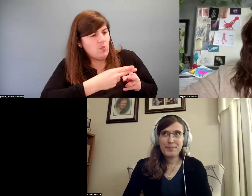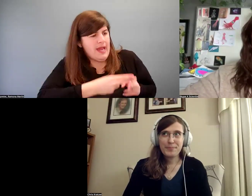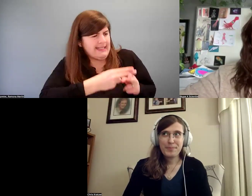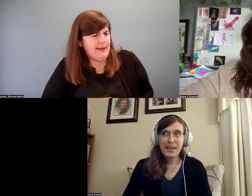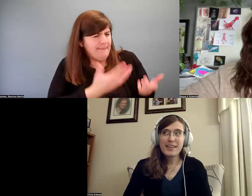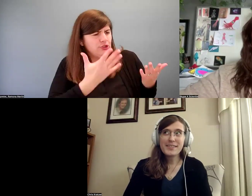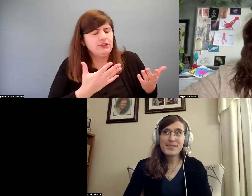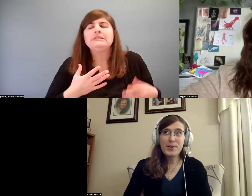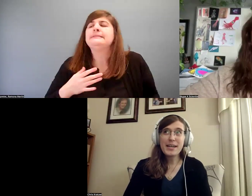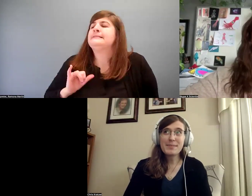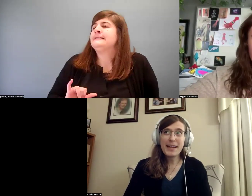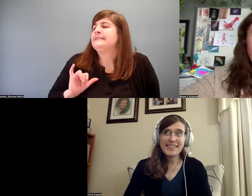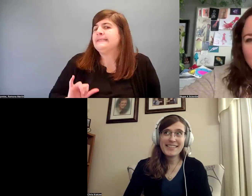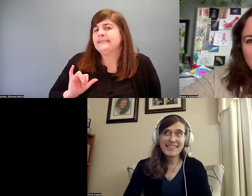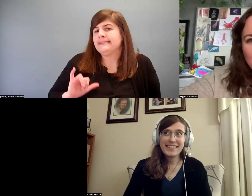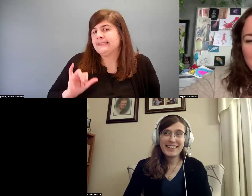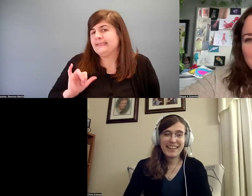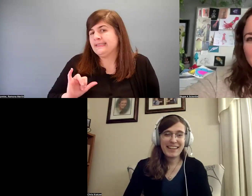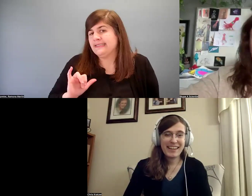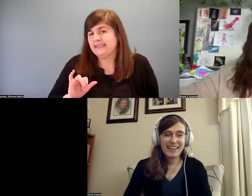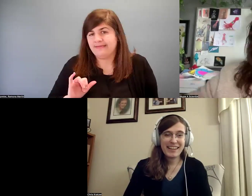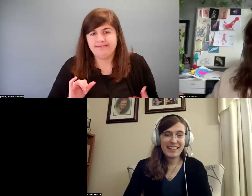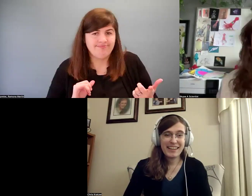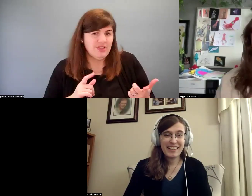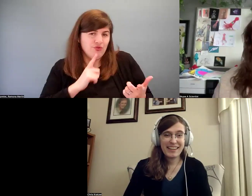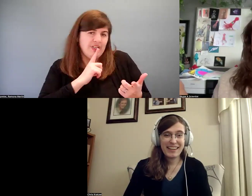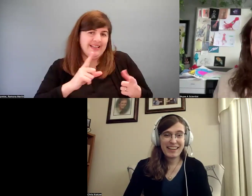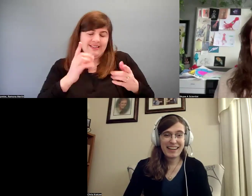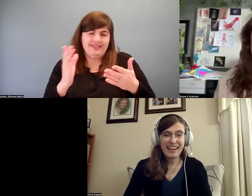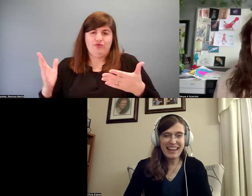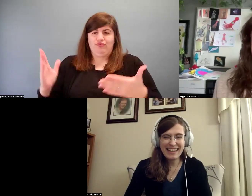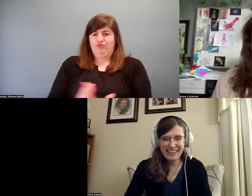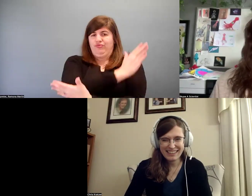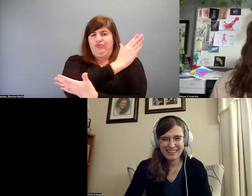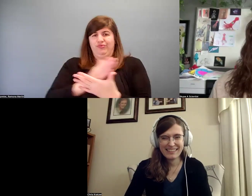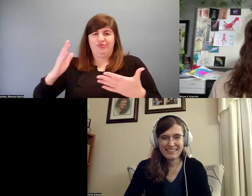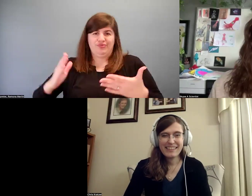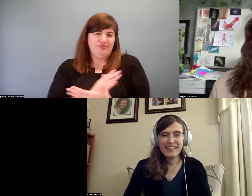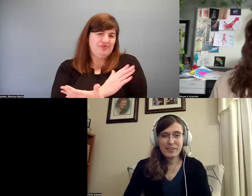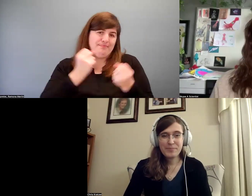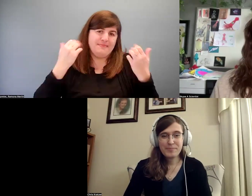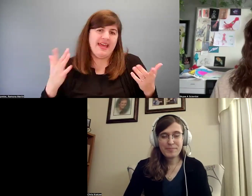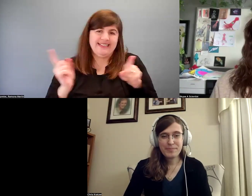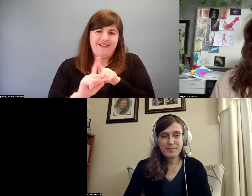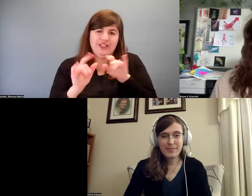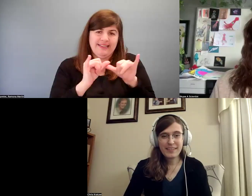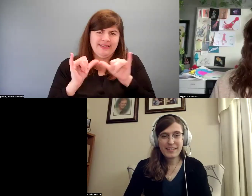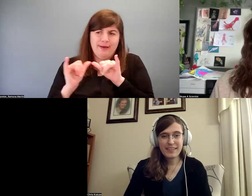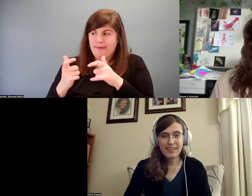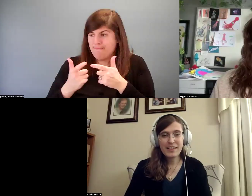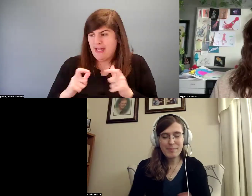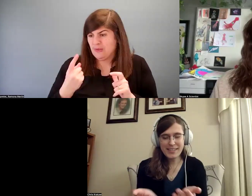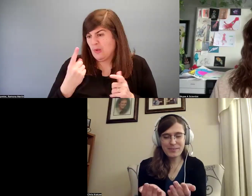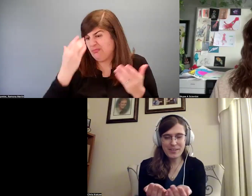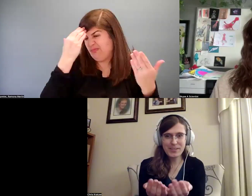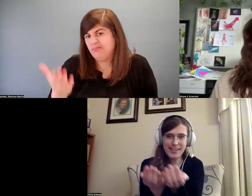Hmm. Let's go, So it how is the depends. heaviest tarantula? Because there's a wide range of tarantula sizes. I don't know what the biggest tarantula is, though.